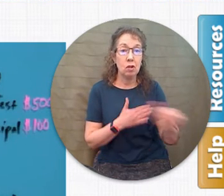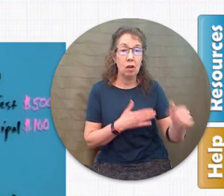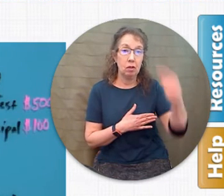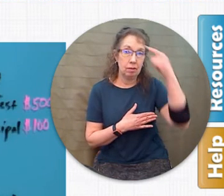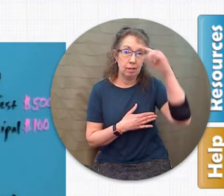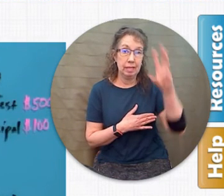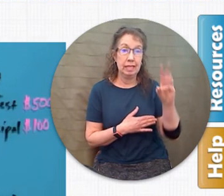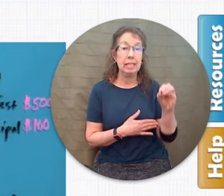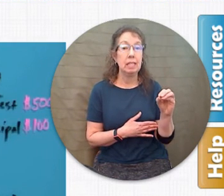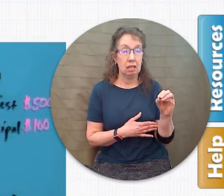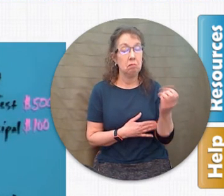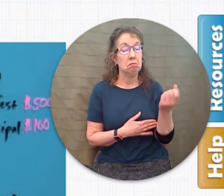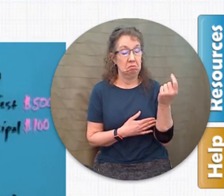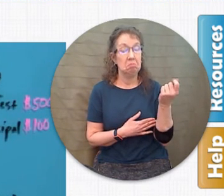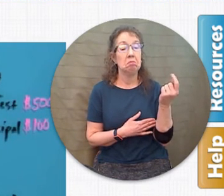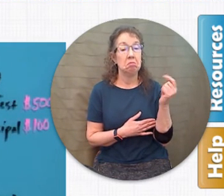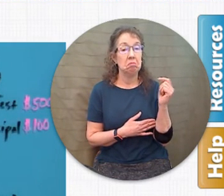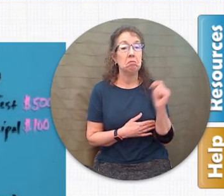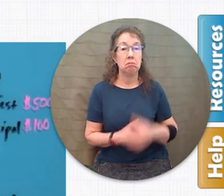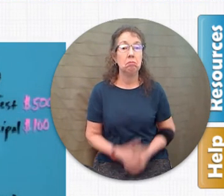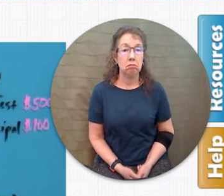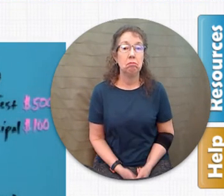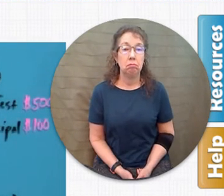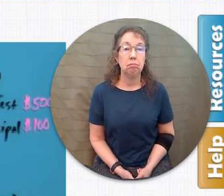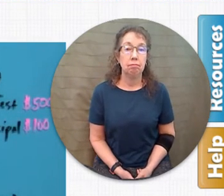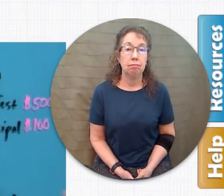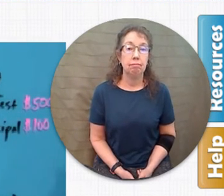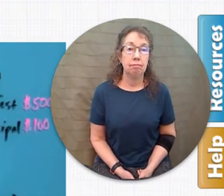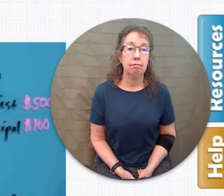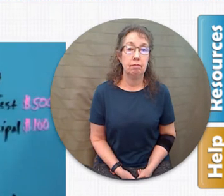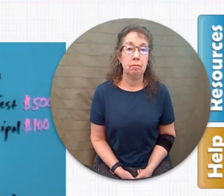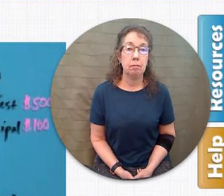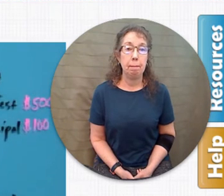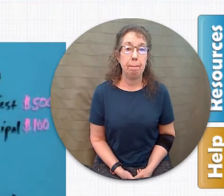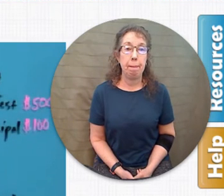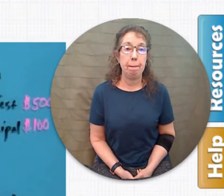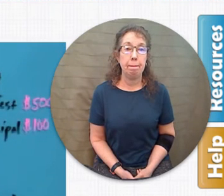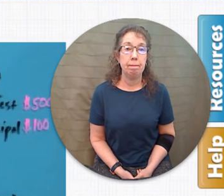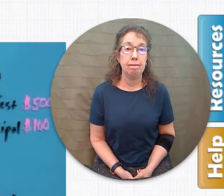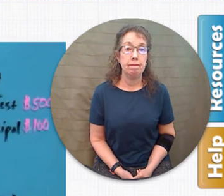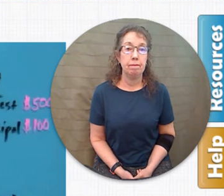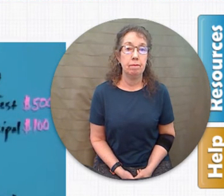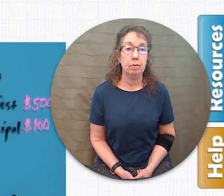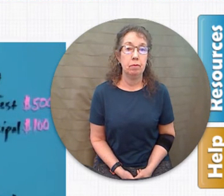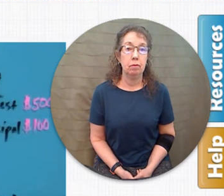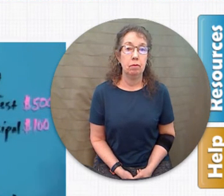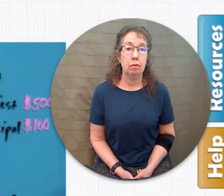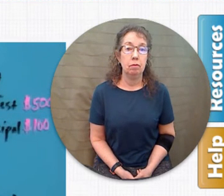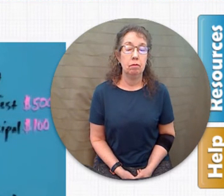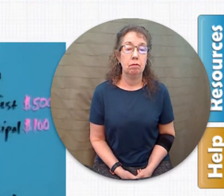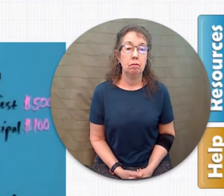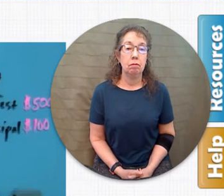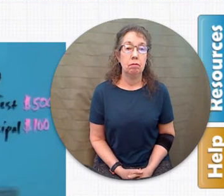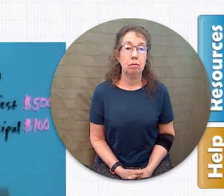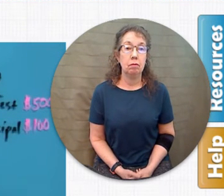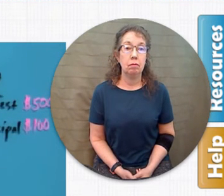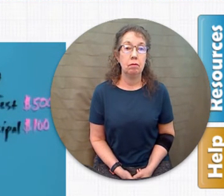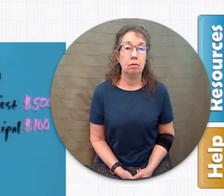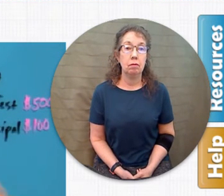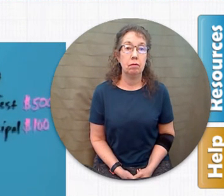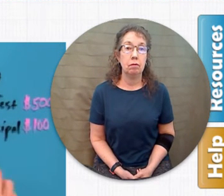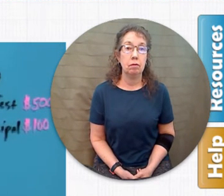$464.60. That makes sense. So let me erase this bit for a second.